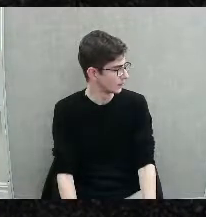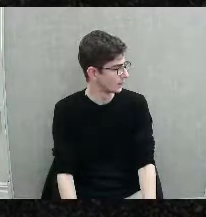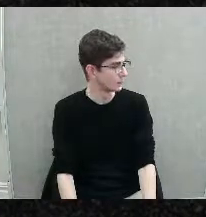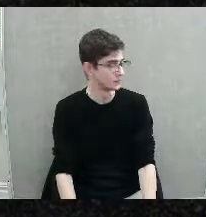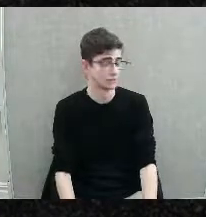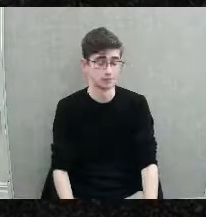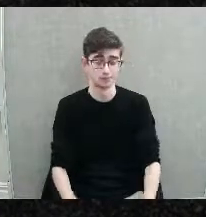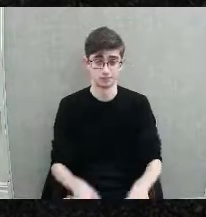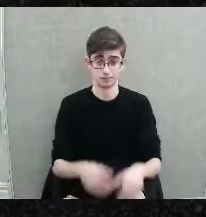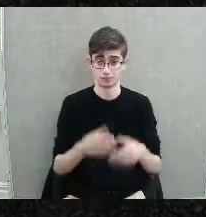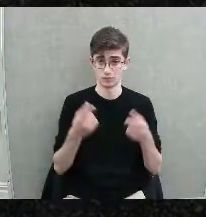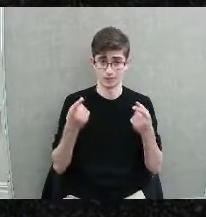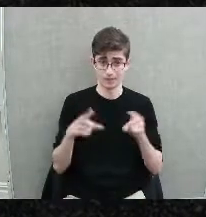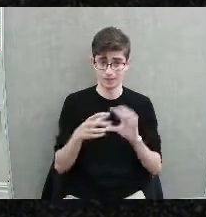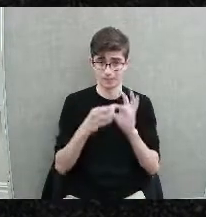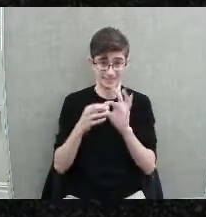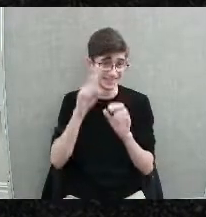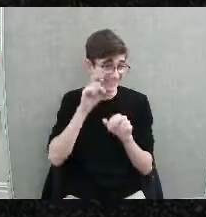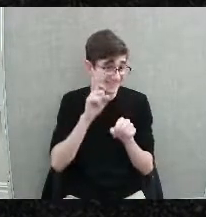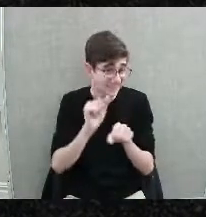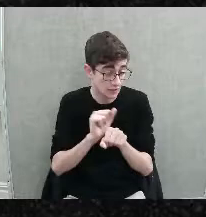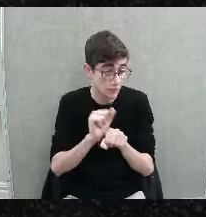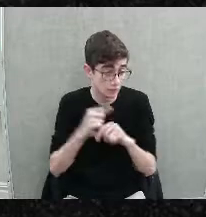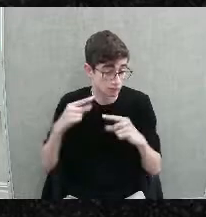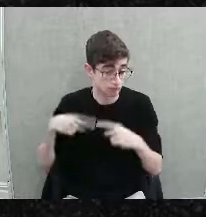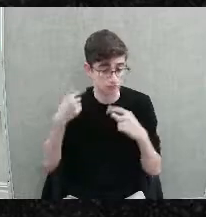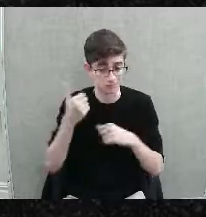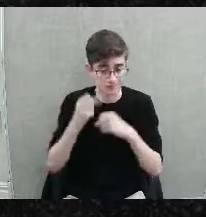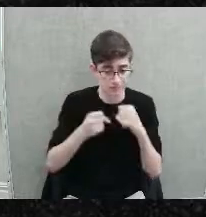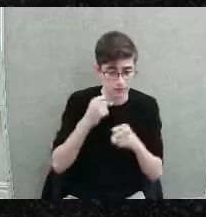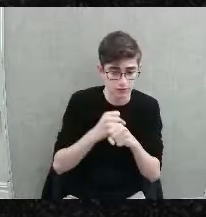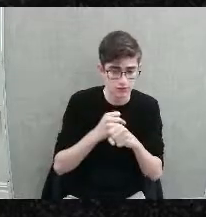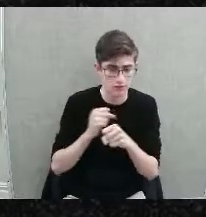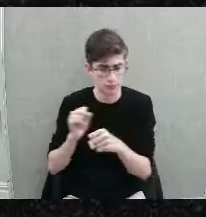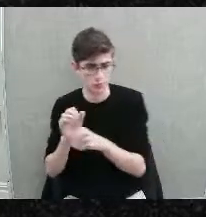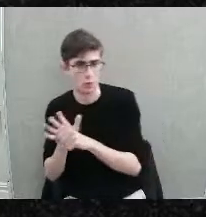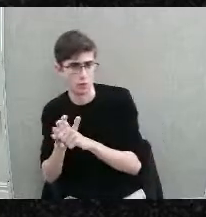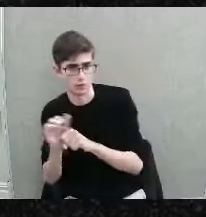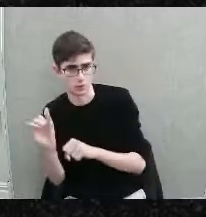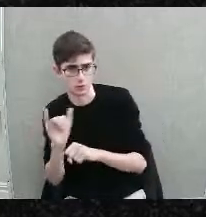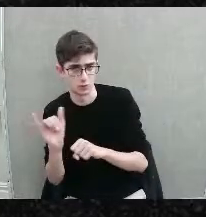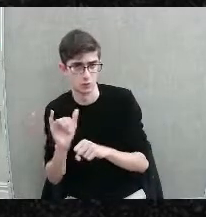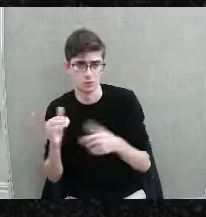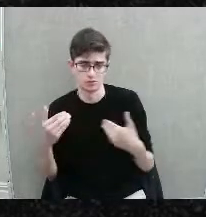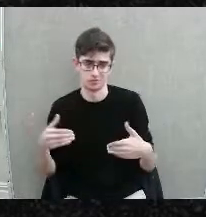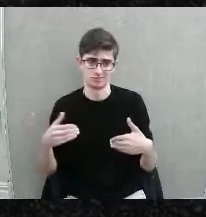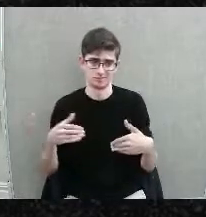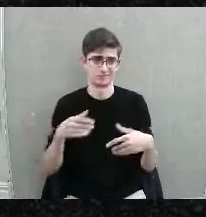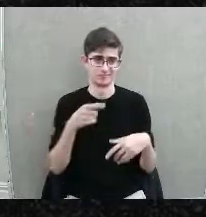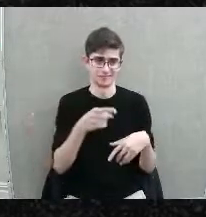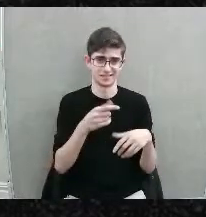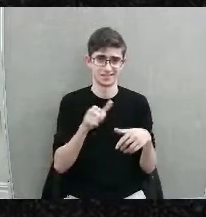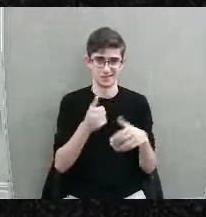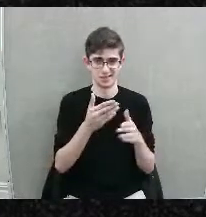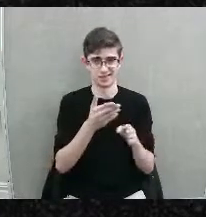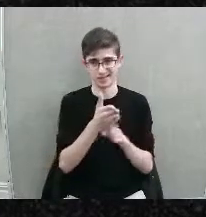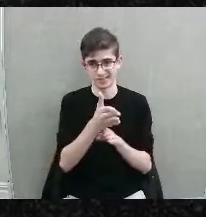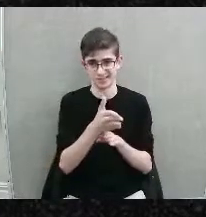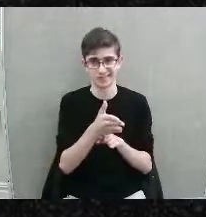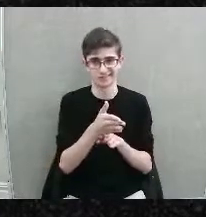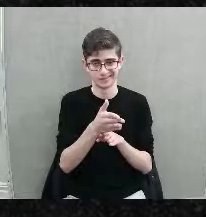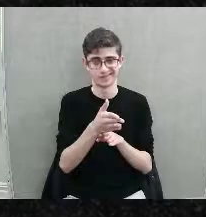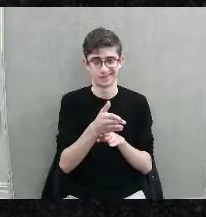sex work in the U.S. through this time and through COVID, you know, I think it's been another area where people have been